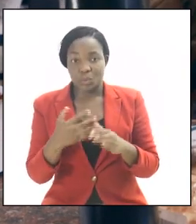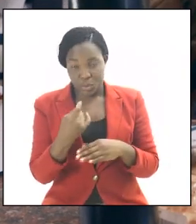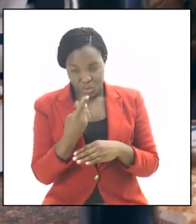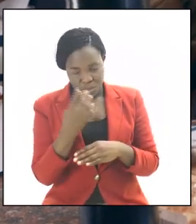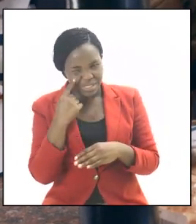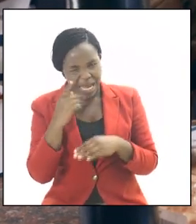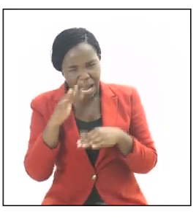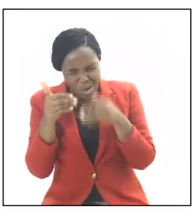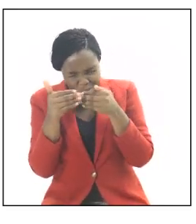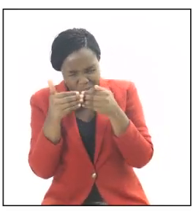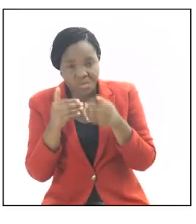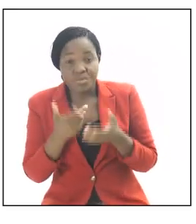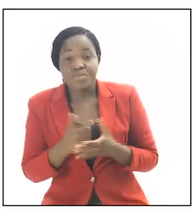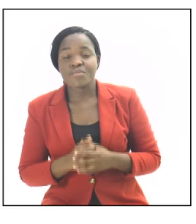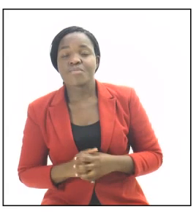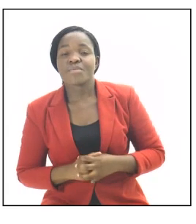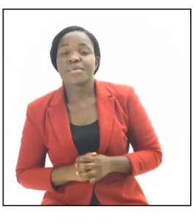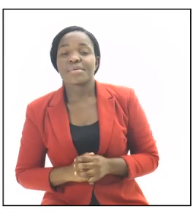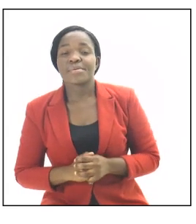Ben.